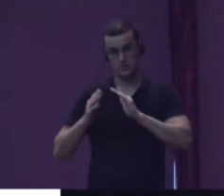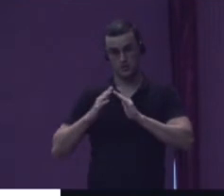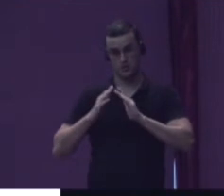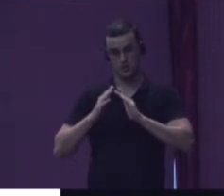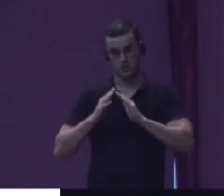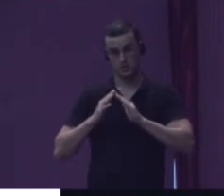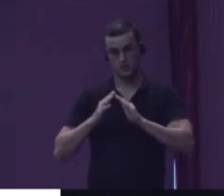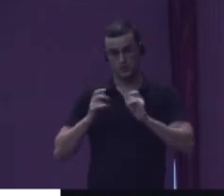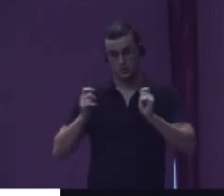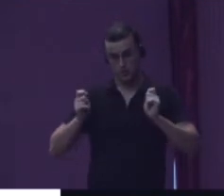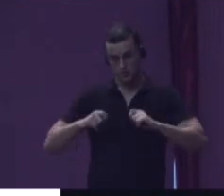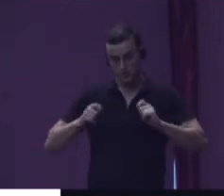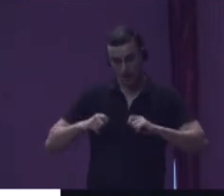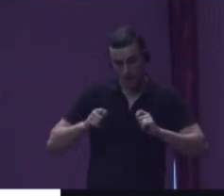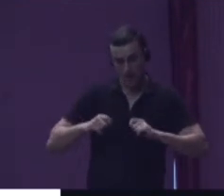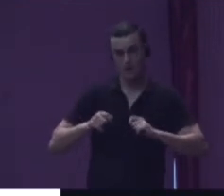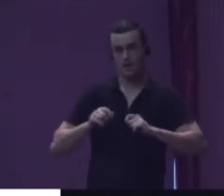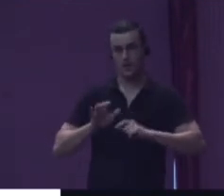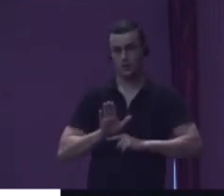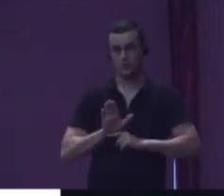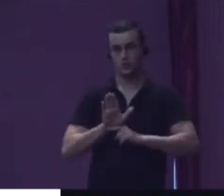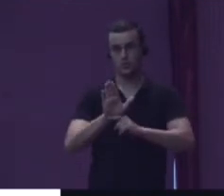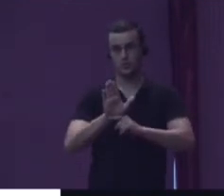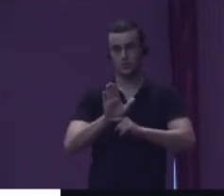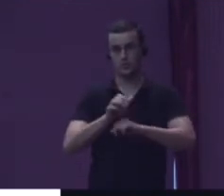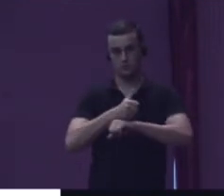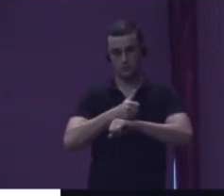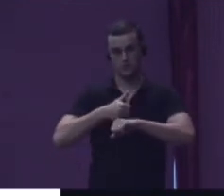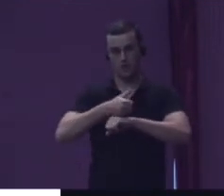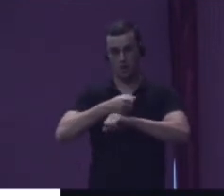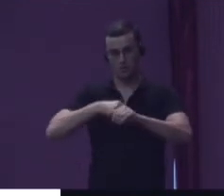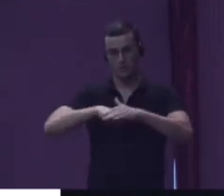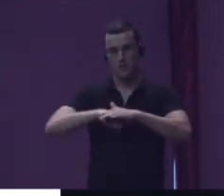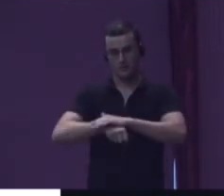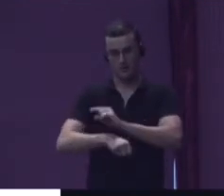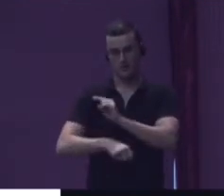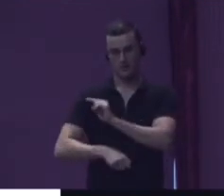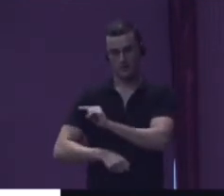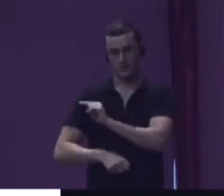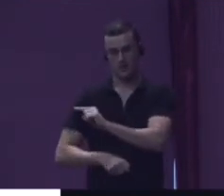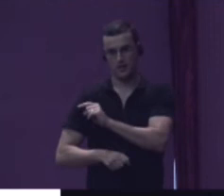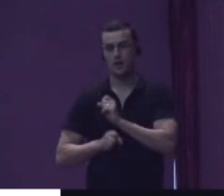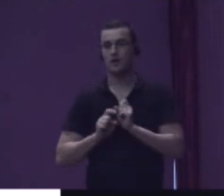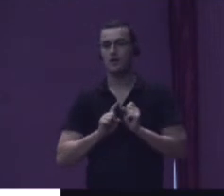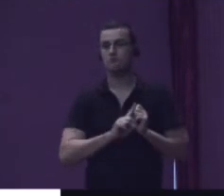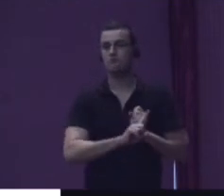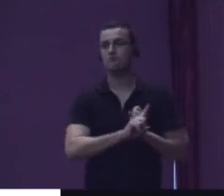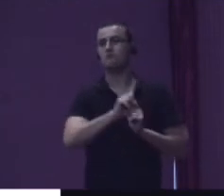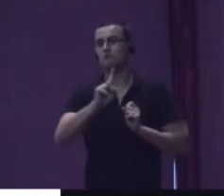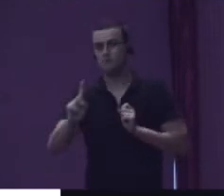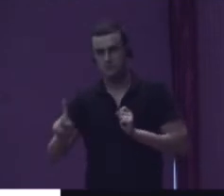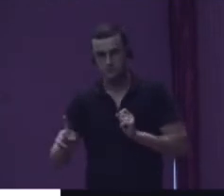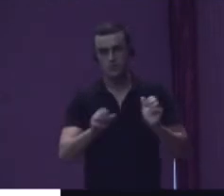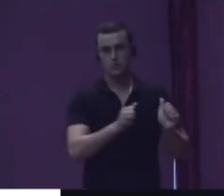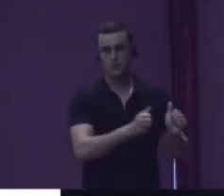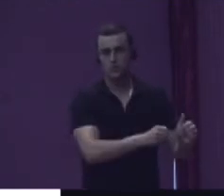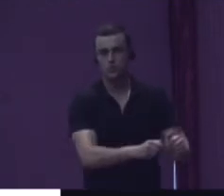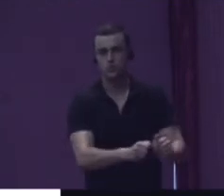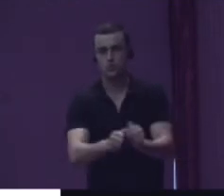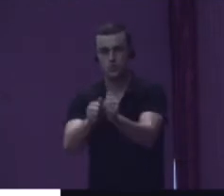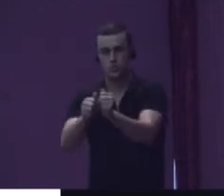deliver in it are one of the alternative solutions now. But there are very few of